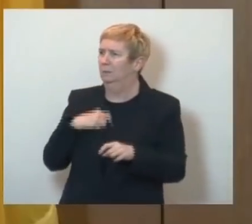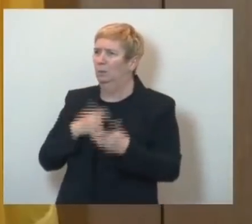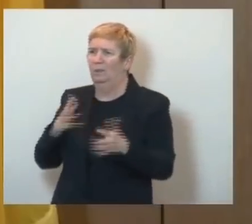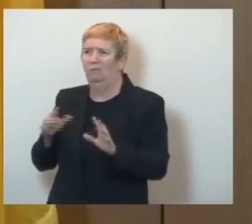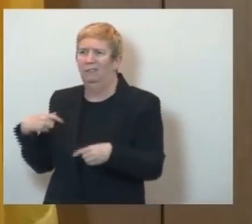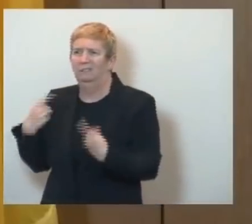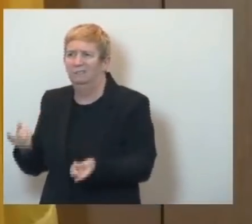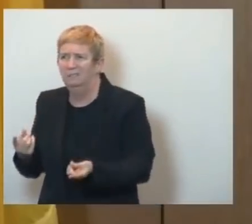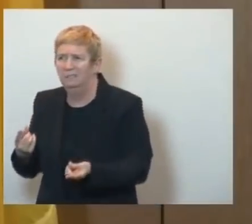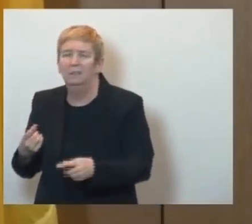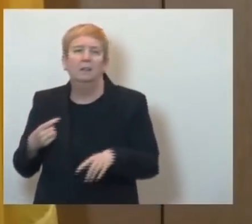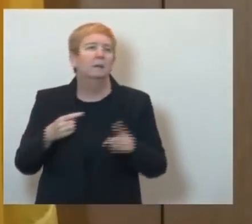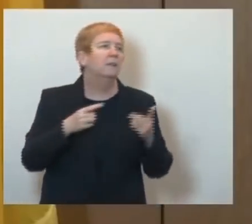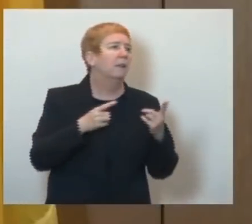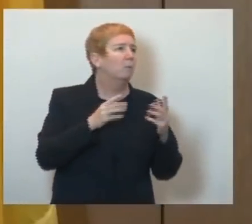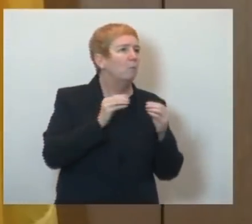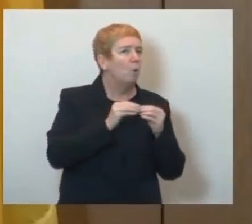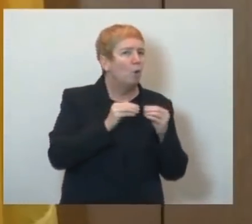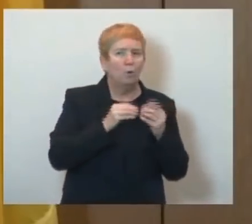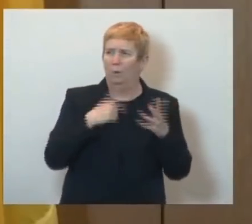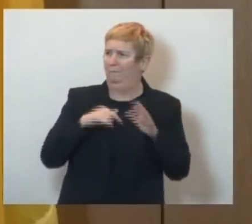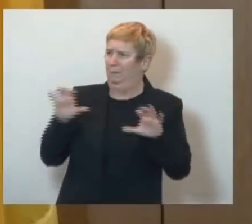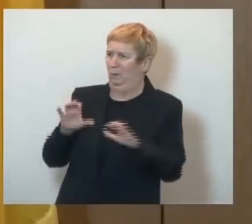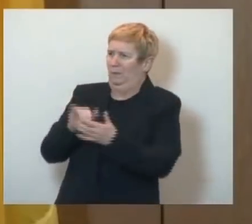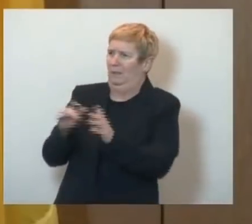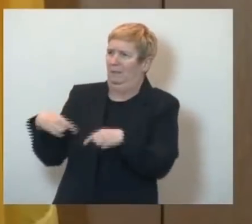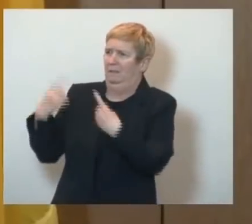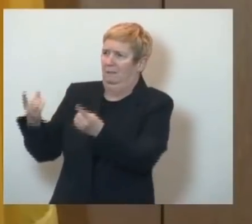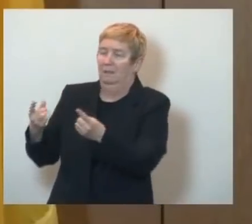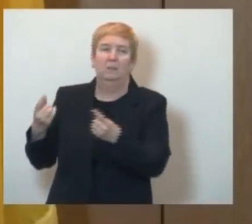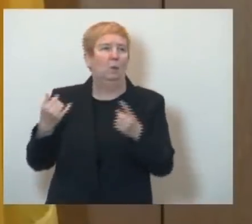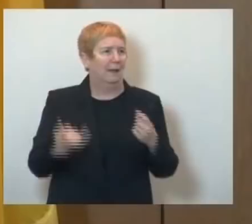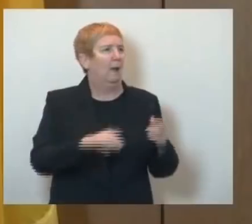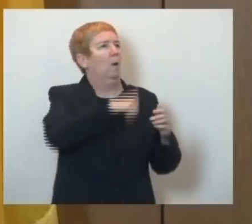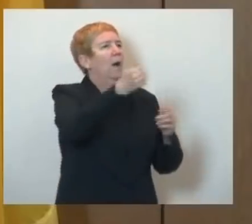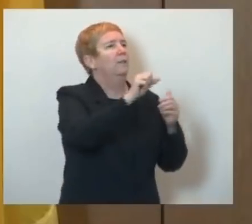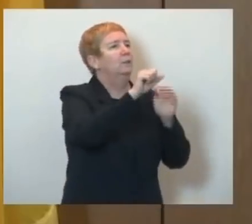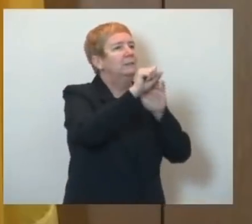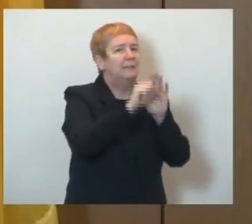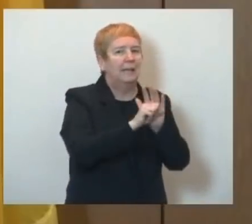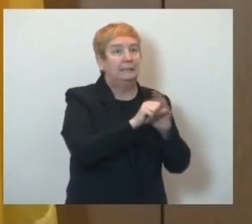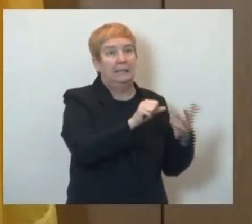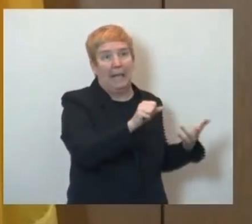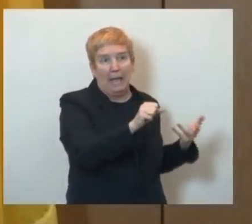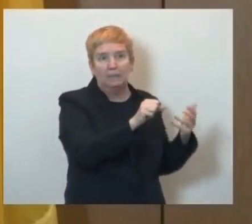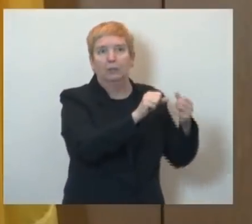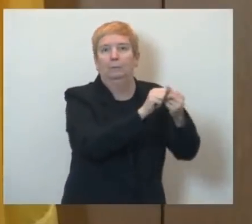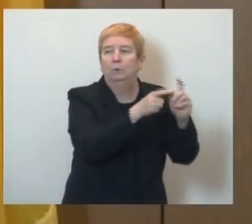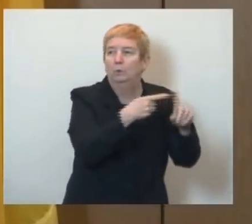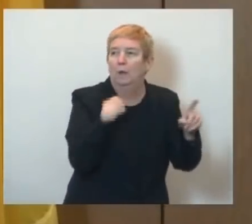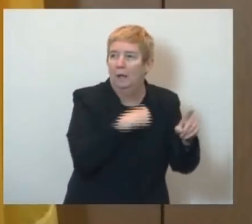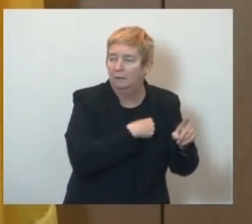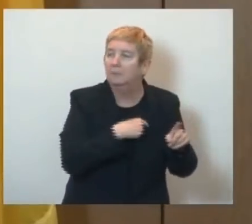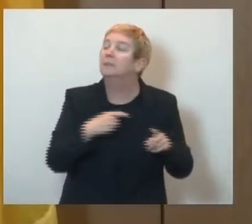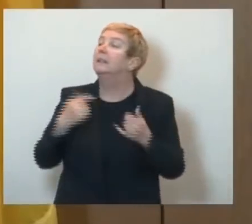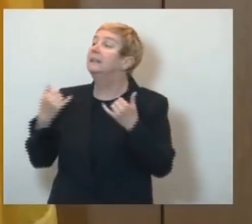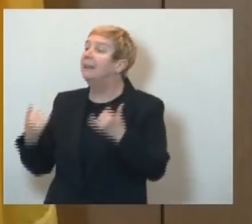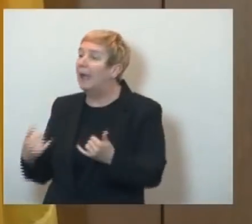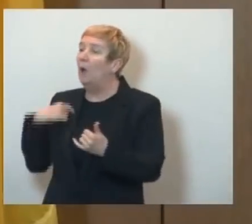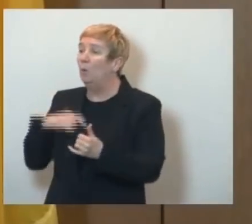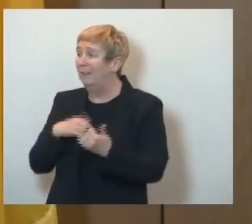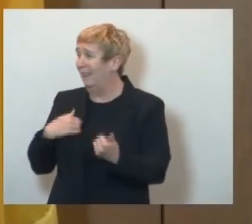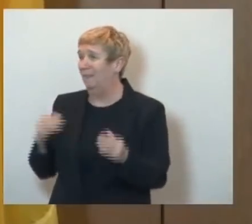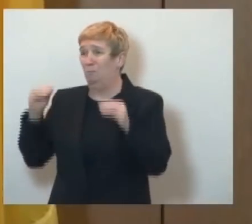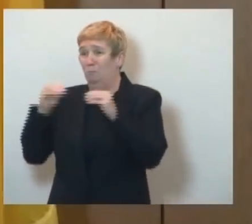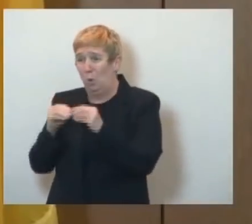areas, surveillance. We've been doing, and now we have more, we've got more samples that we could collect than we can get done